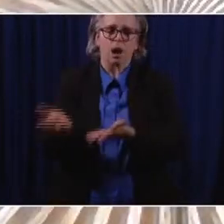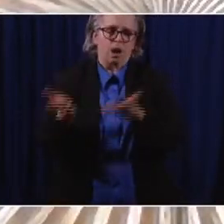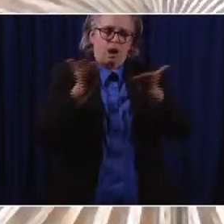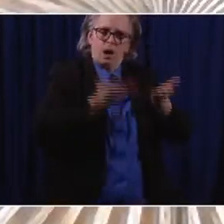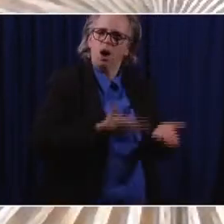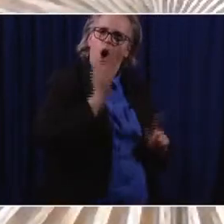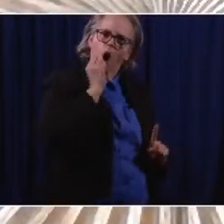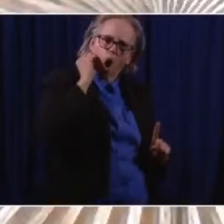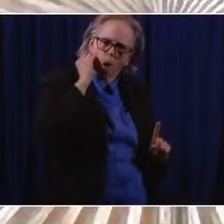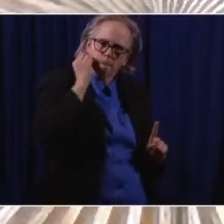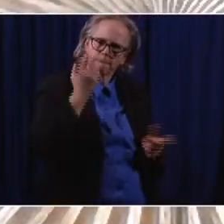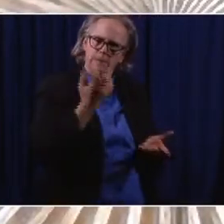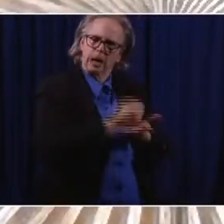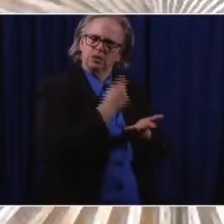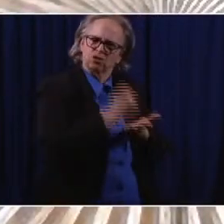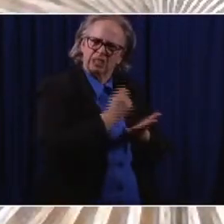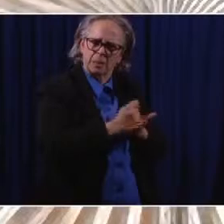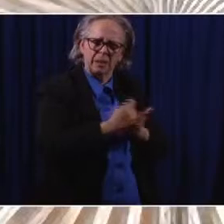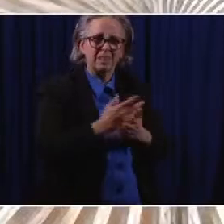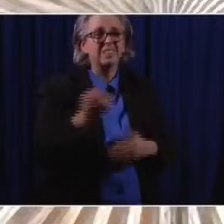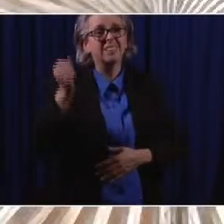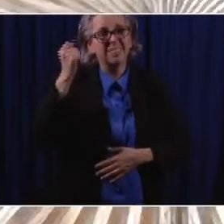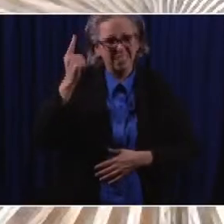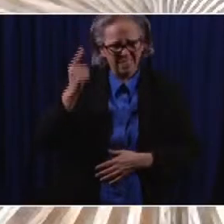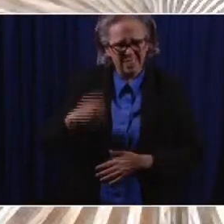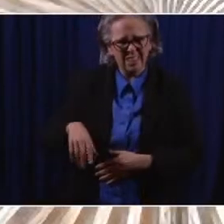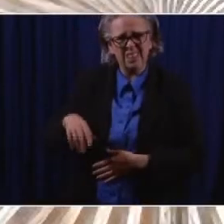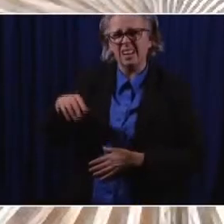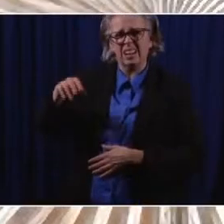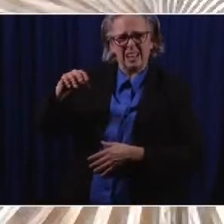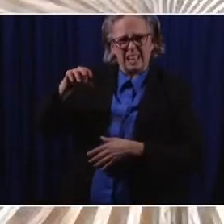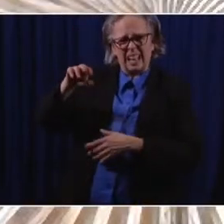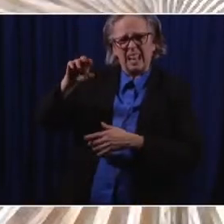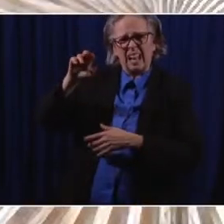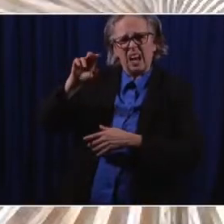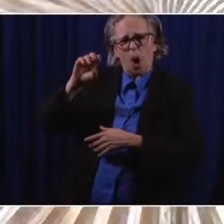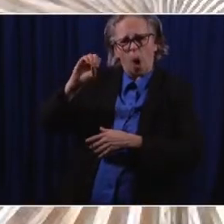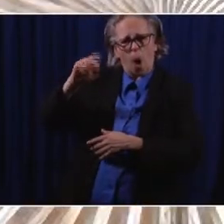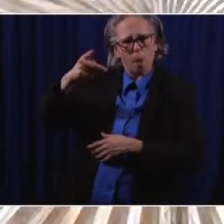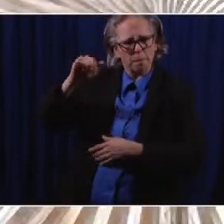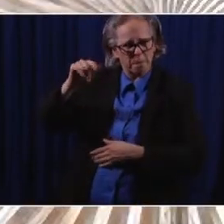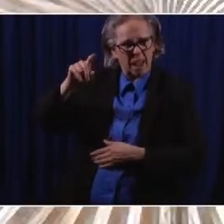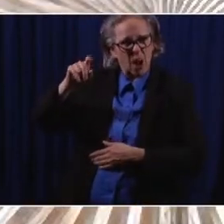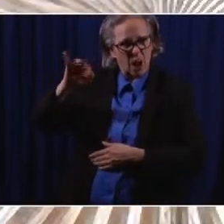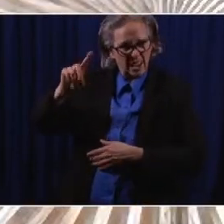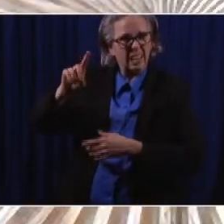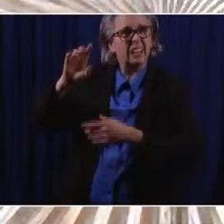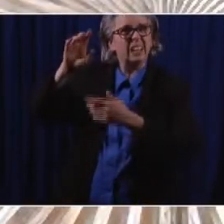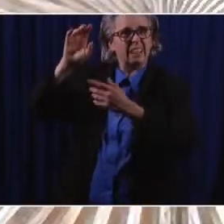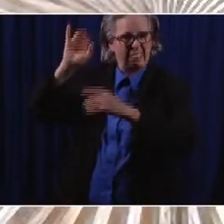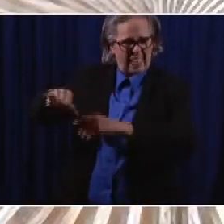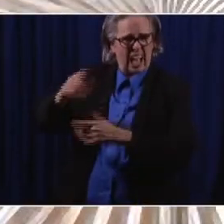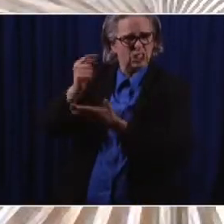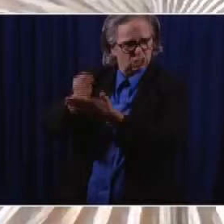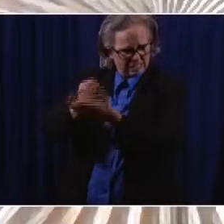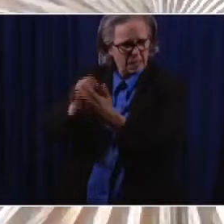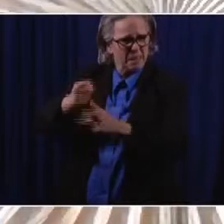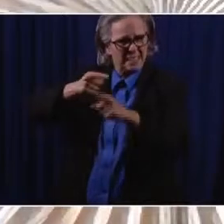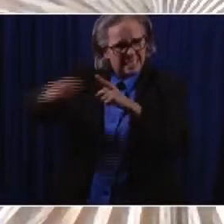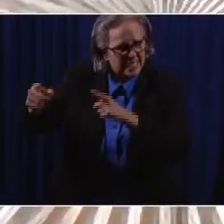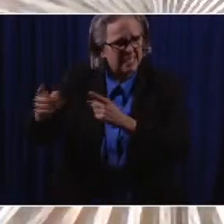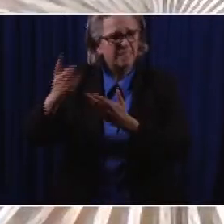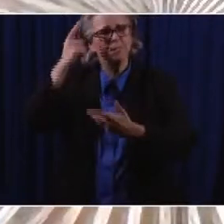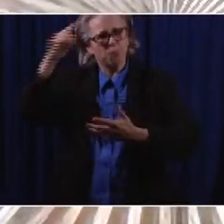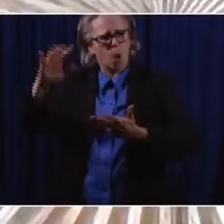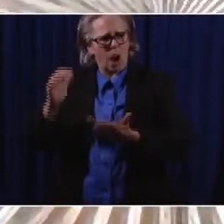third way to make sure that we're looking at opiate overdose deaths and overdoses and really combat